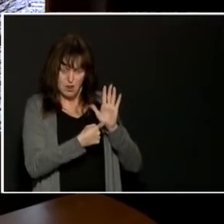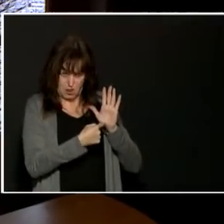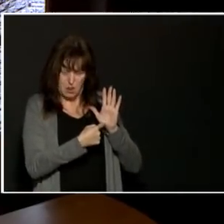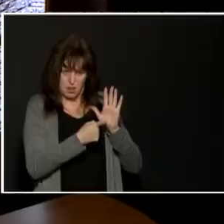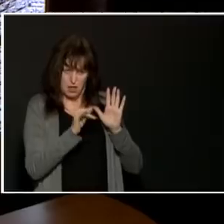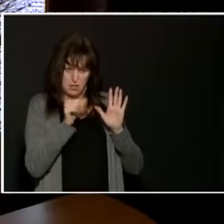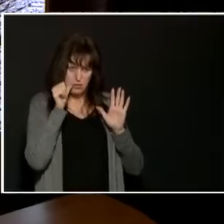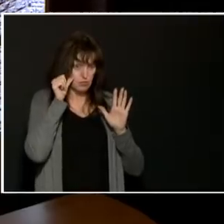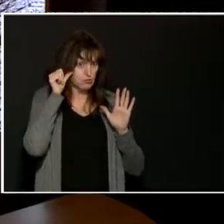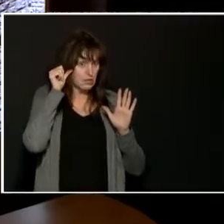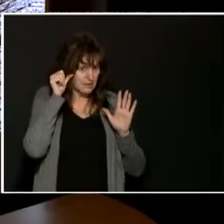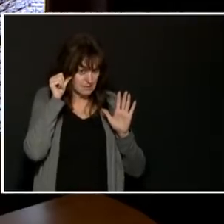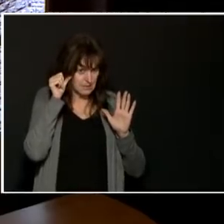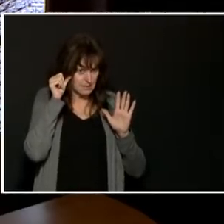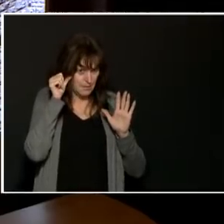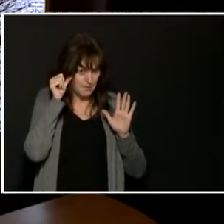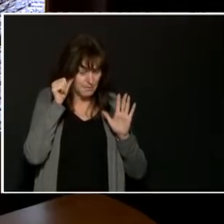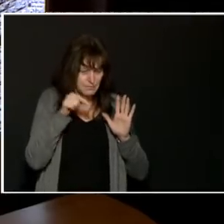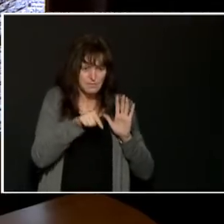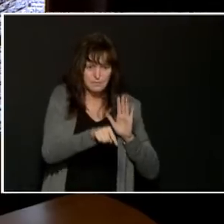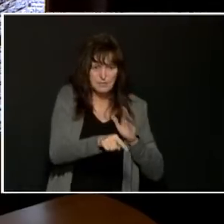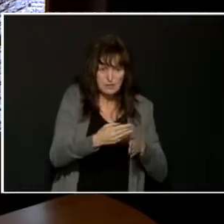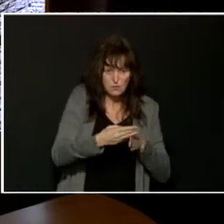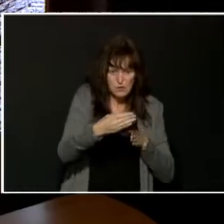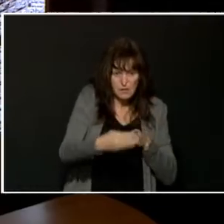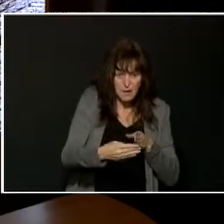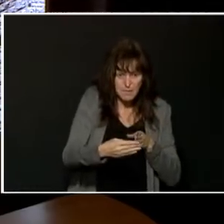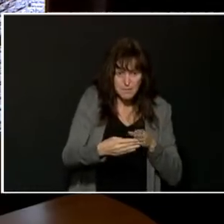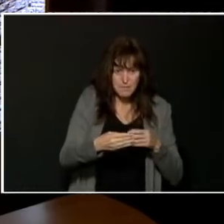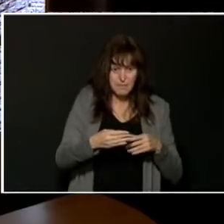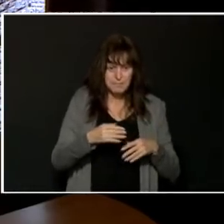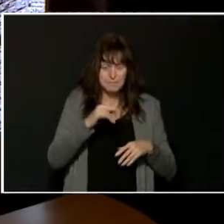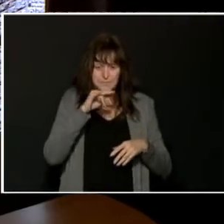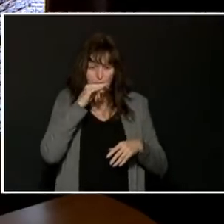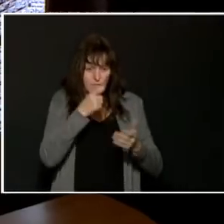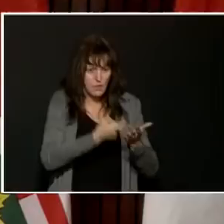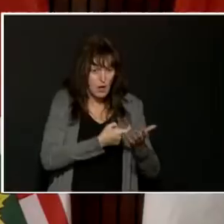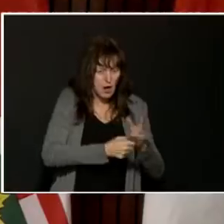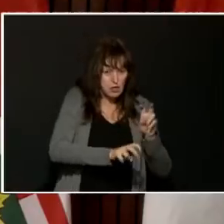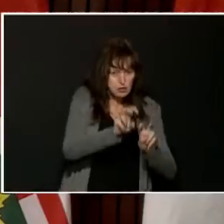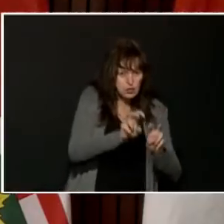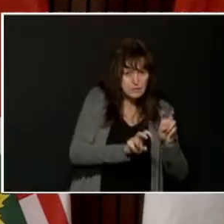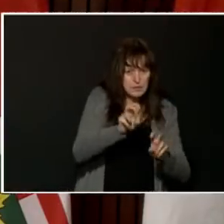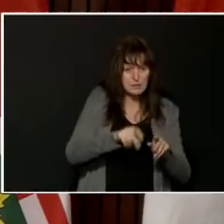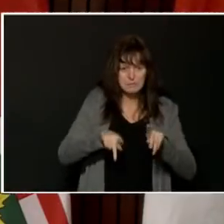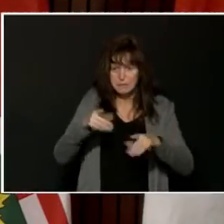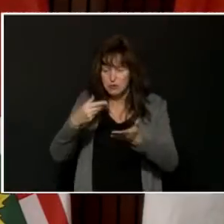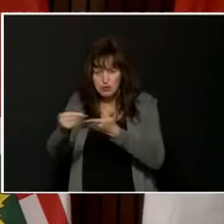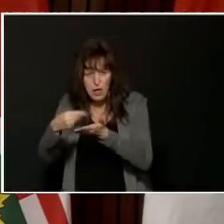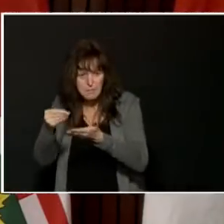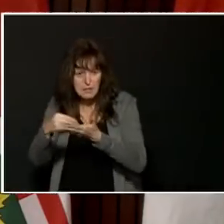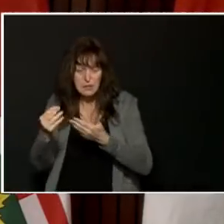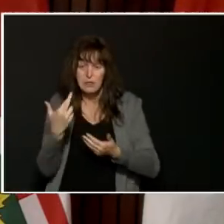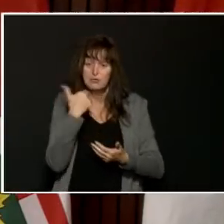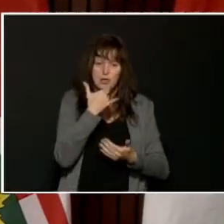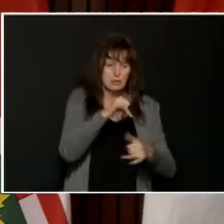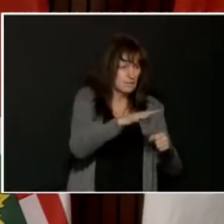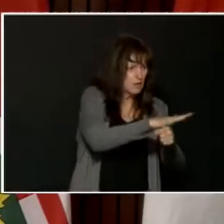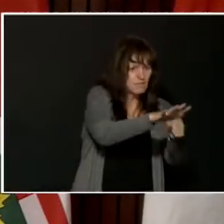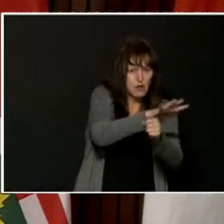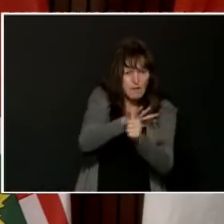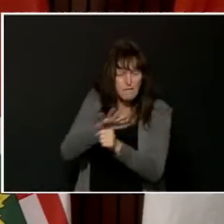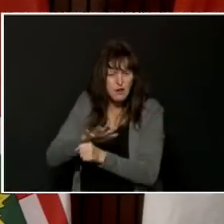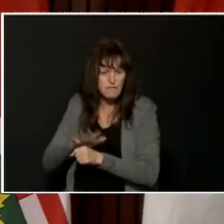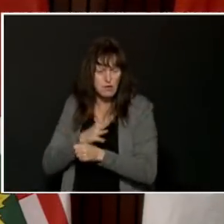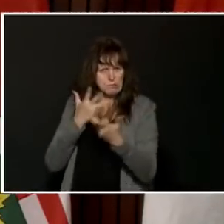playing hockey in tournaments. There's people shopping. Restaurants are still at full capacity. These are all